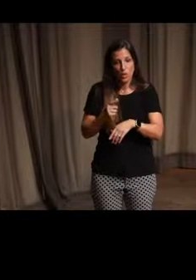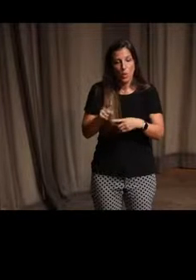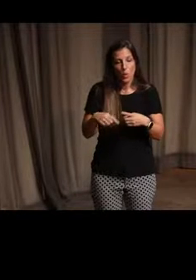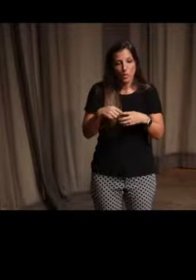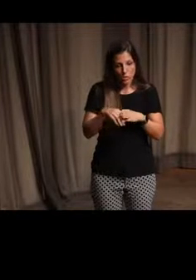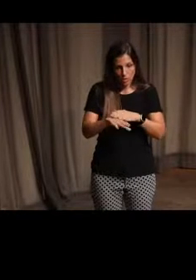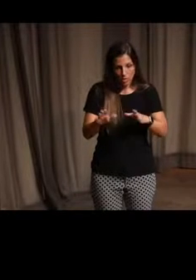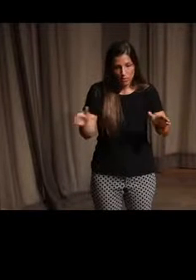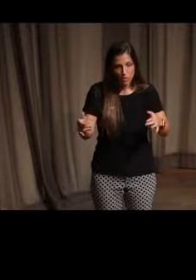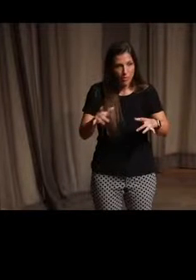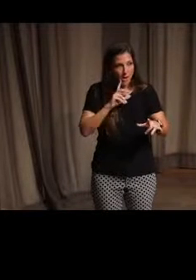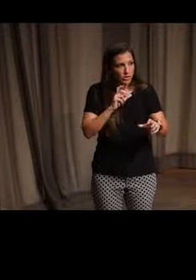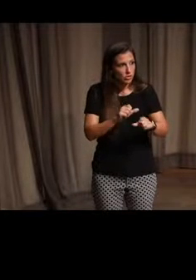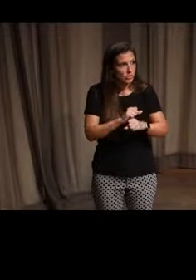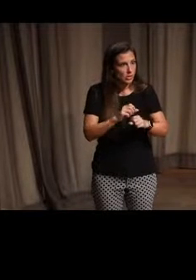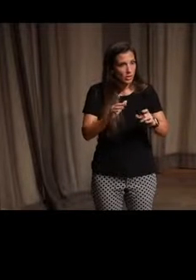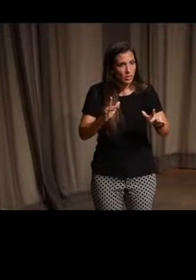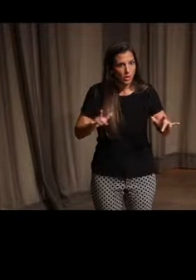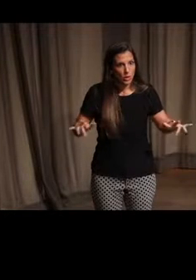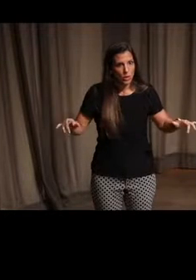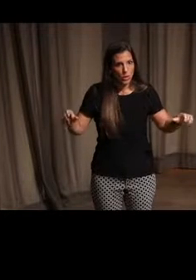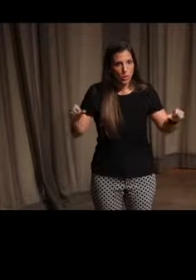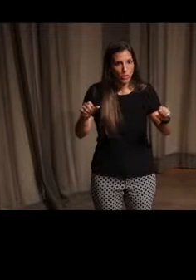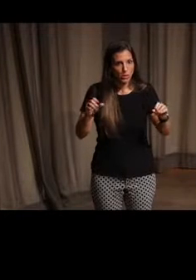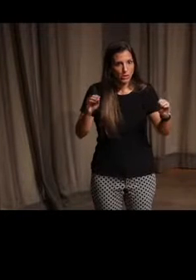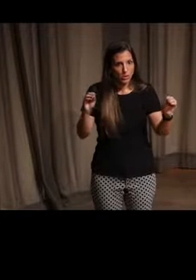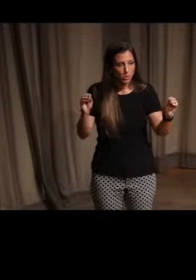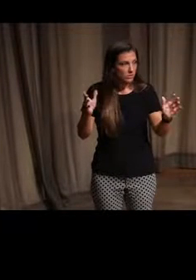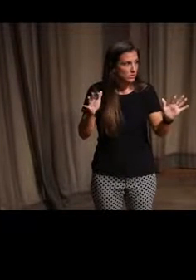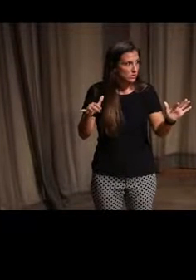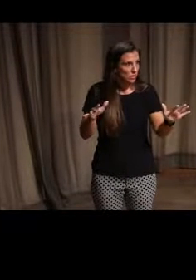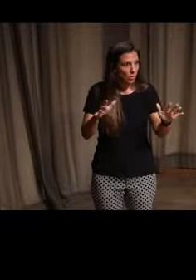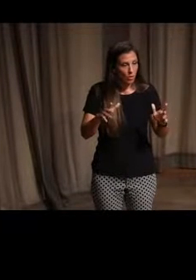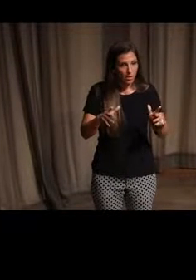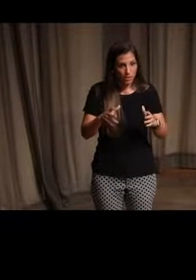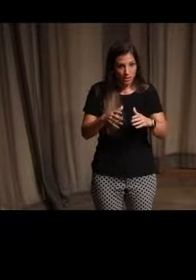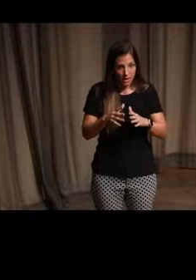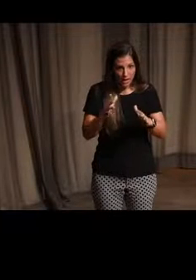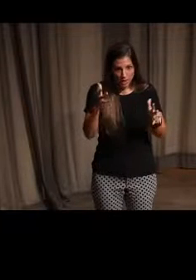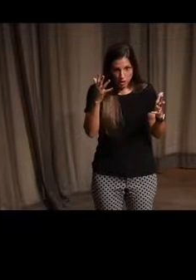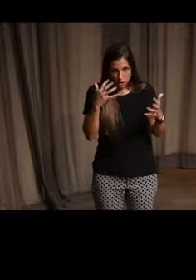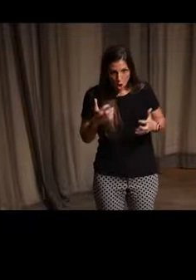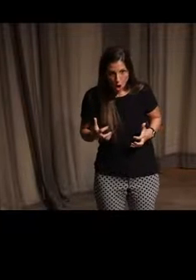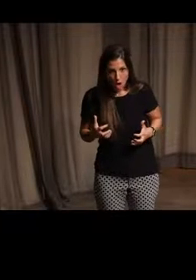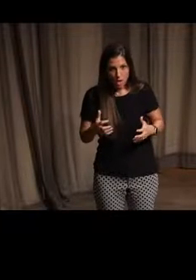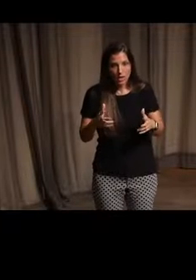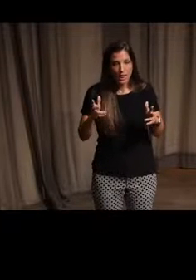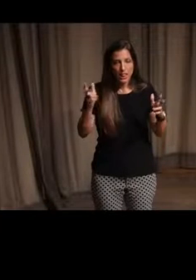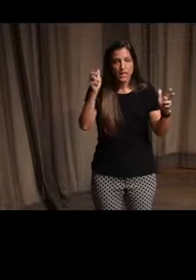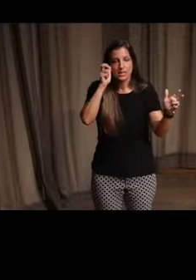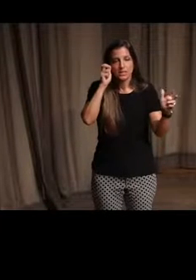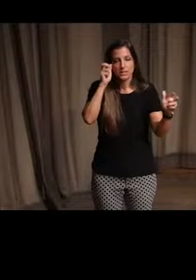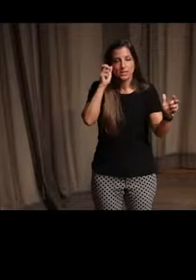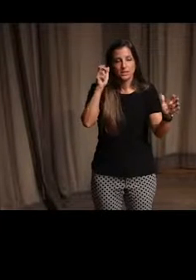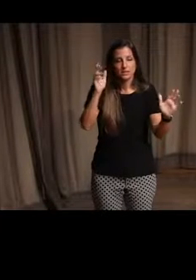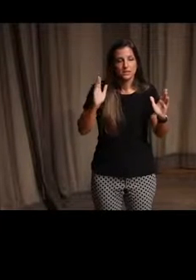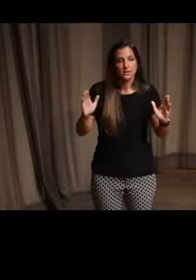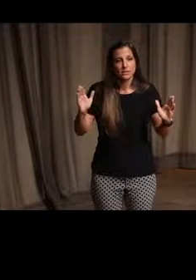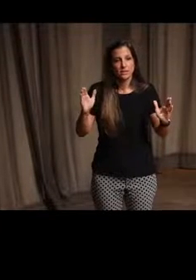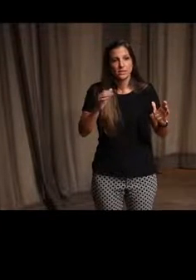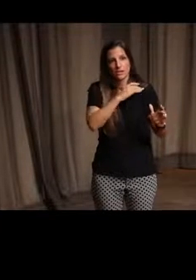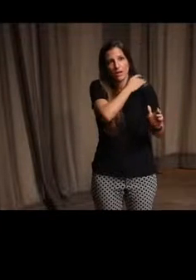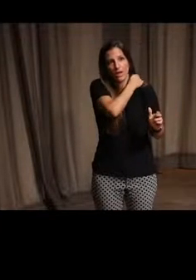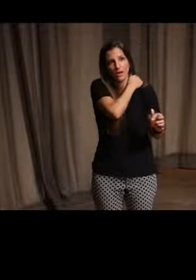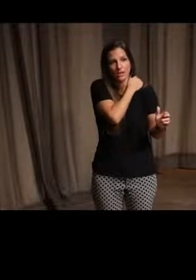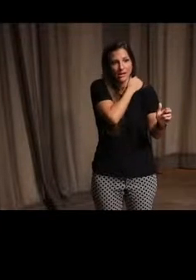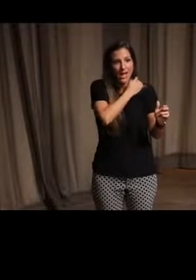walk into that room, there'll actually be no light on whatsoever. So you'll be in the dark, listening to the composition, which